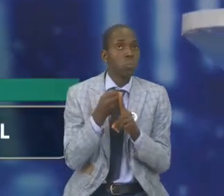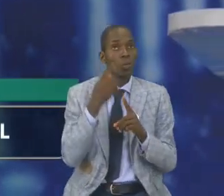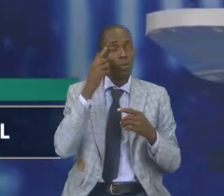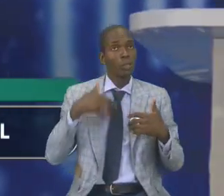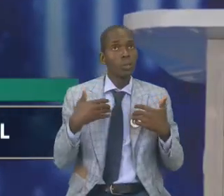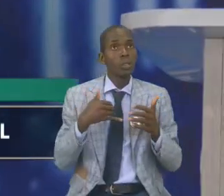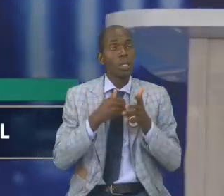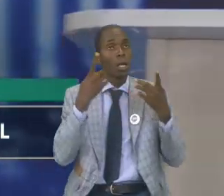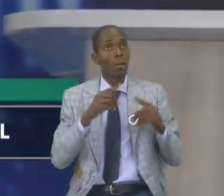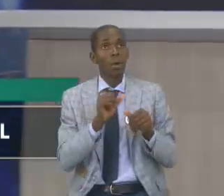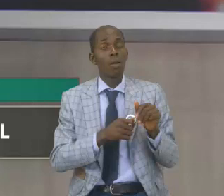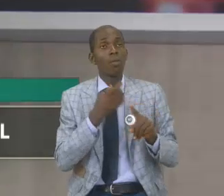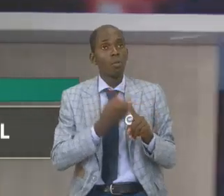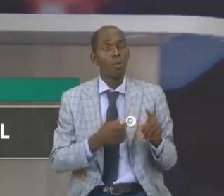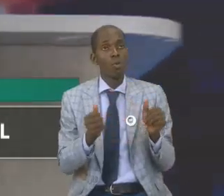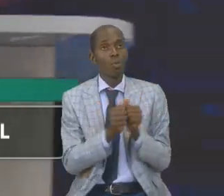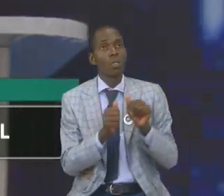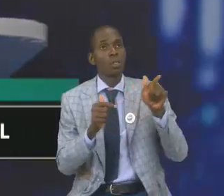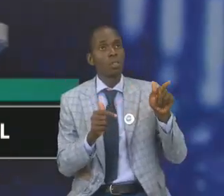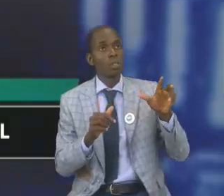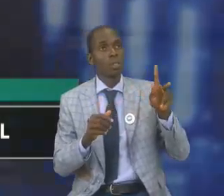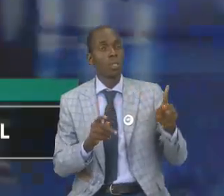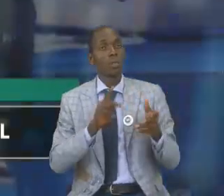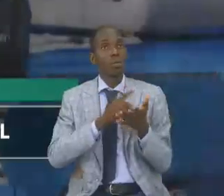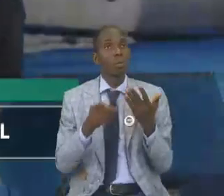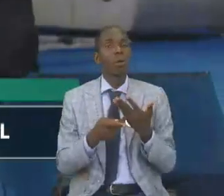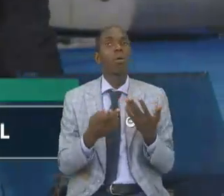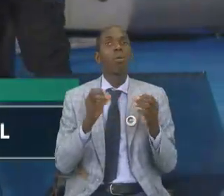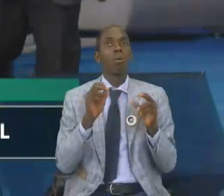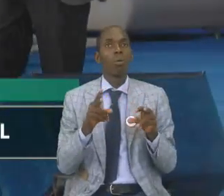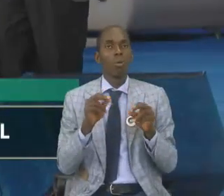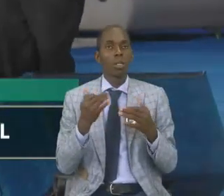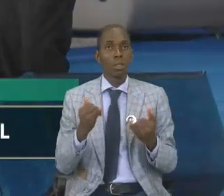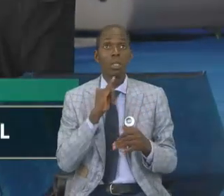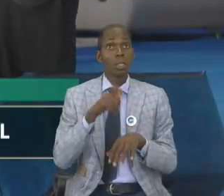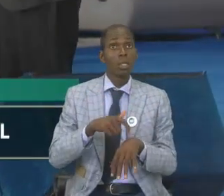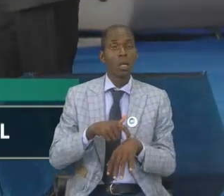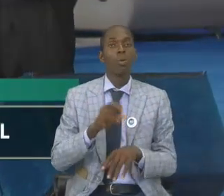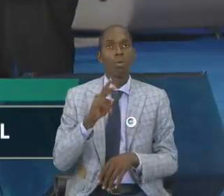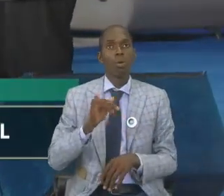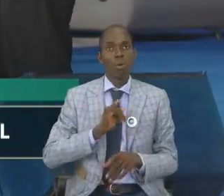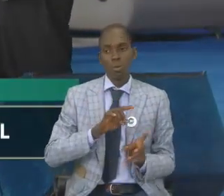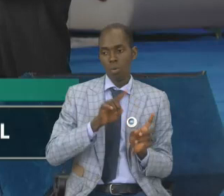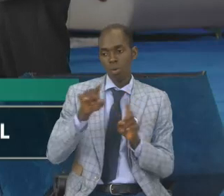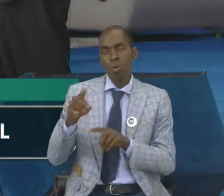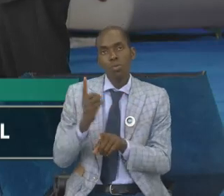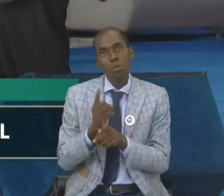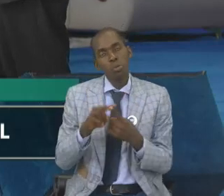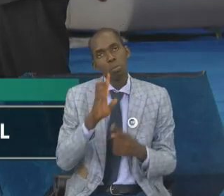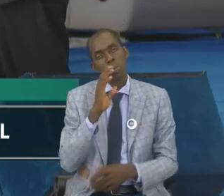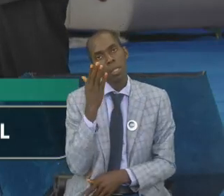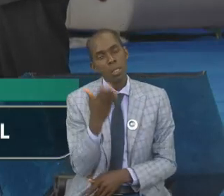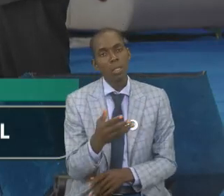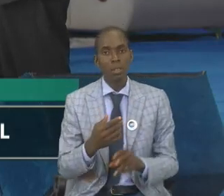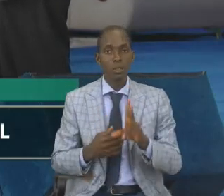GCK, Crusade, and this is the time now, and we come so that we'll fulfill all righteousness. No,